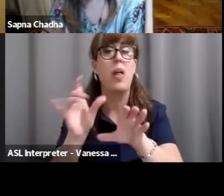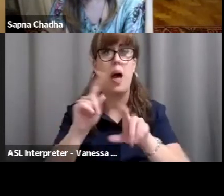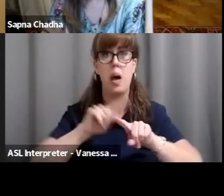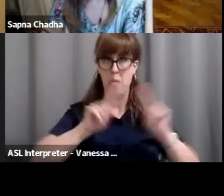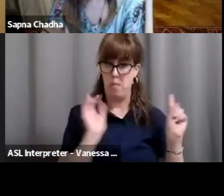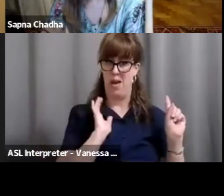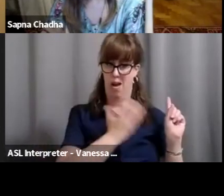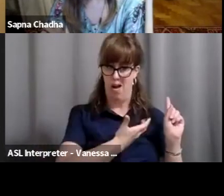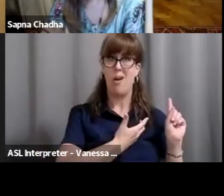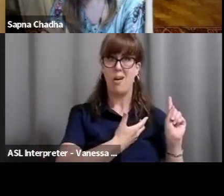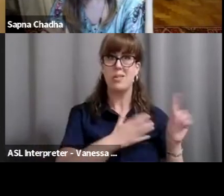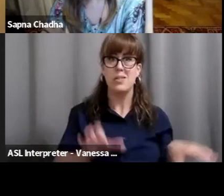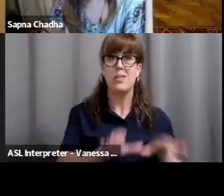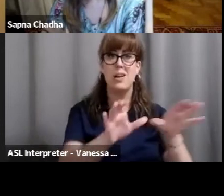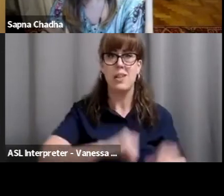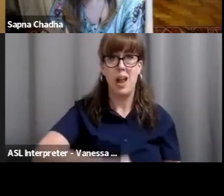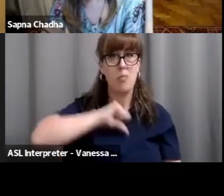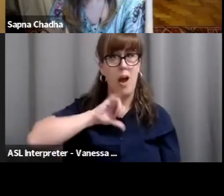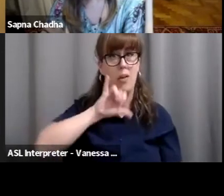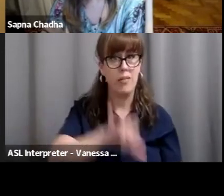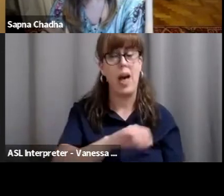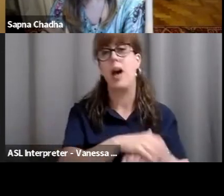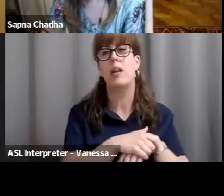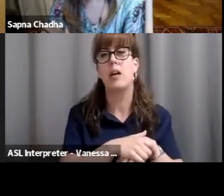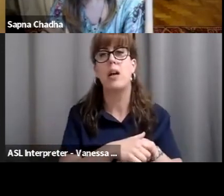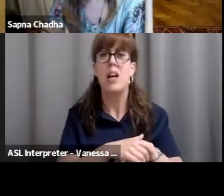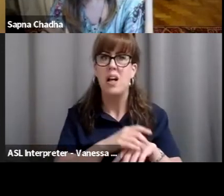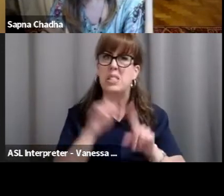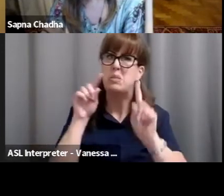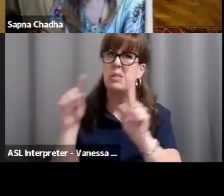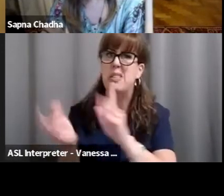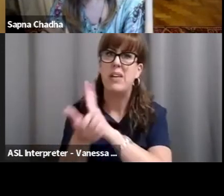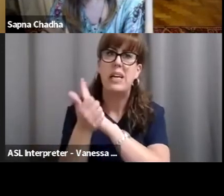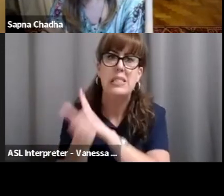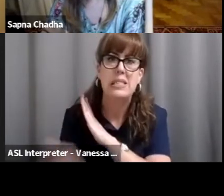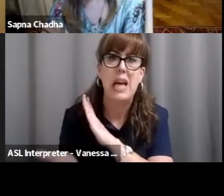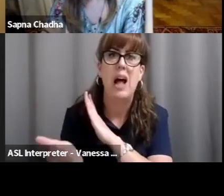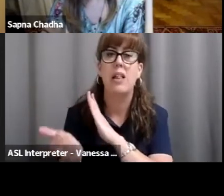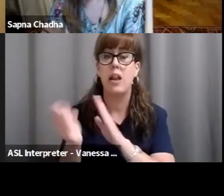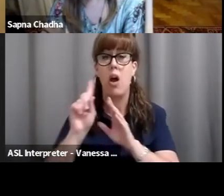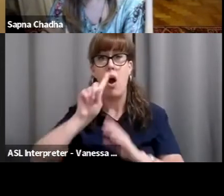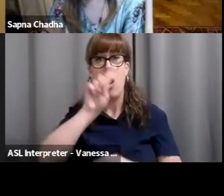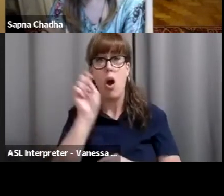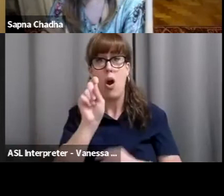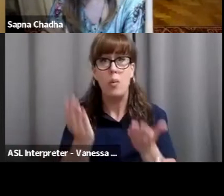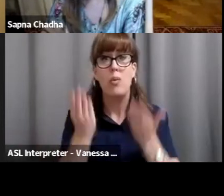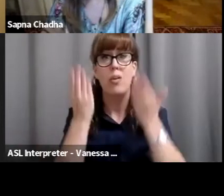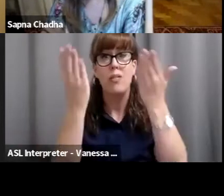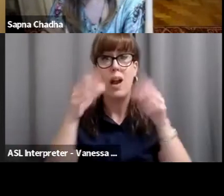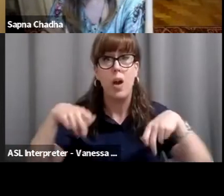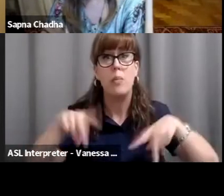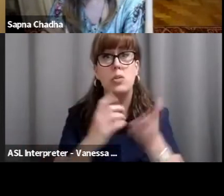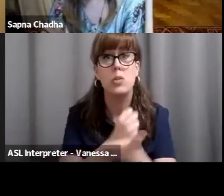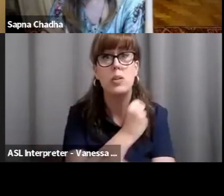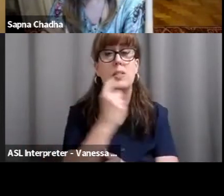initiatives like Talent Unlimited, wherein we are bringing up, giving opportunities for internship and mentorship